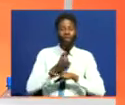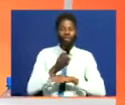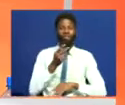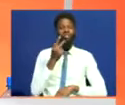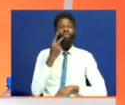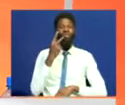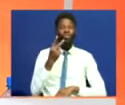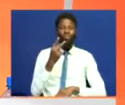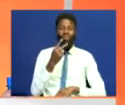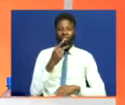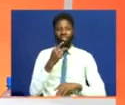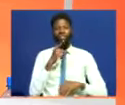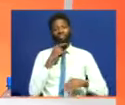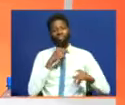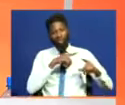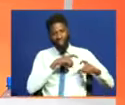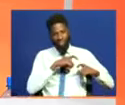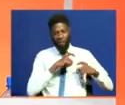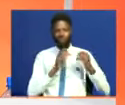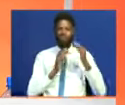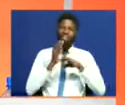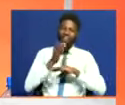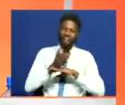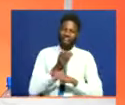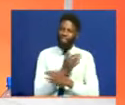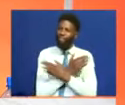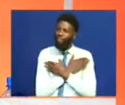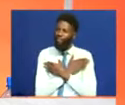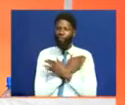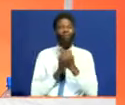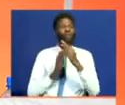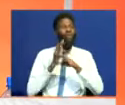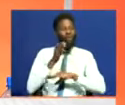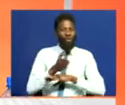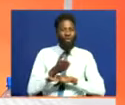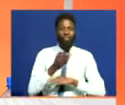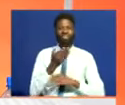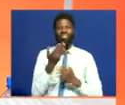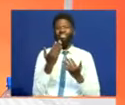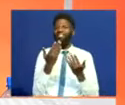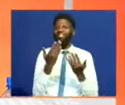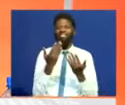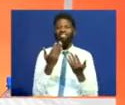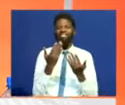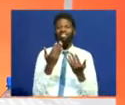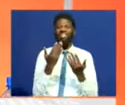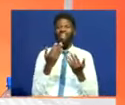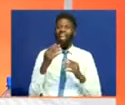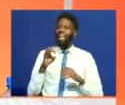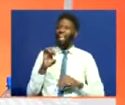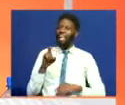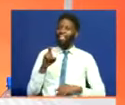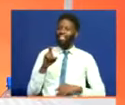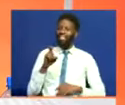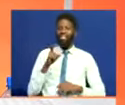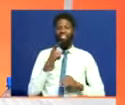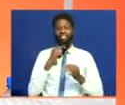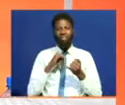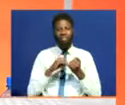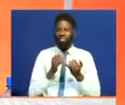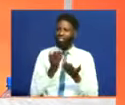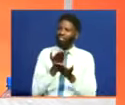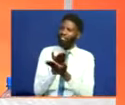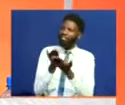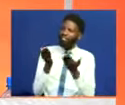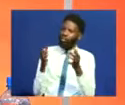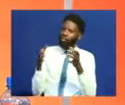100, friends, ex-husbands, these are people that we've related with, you know. Because